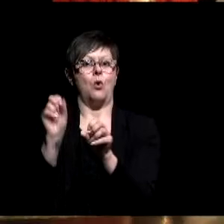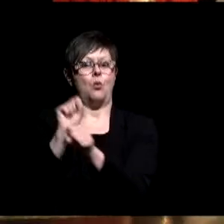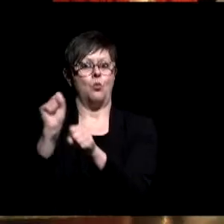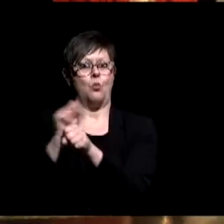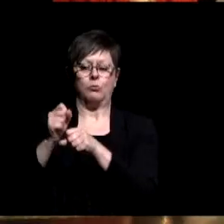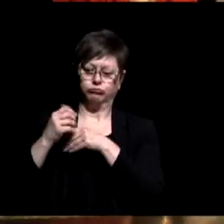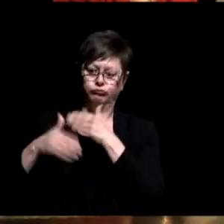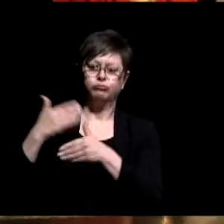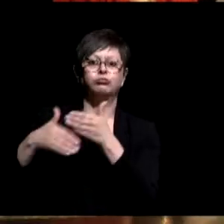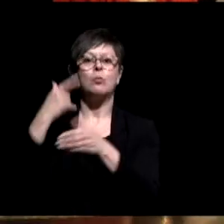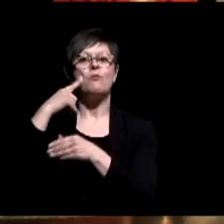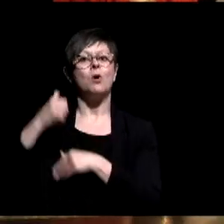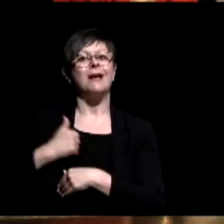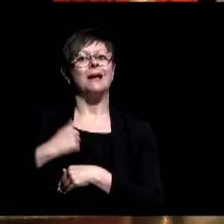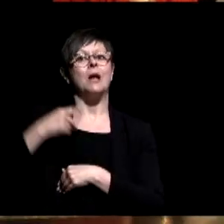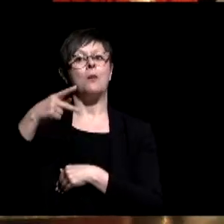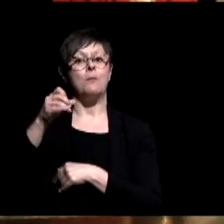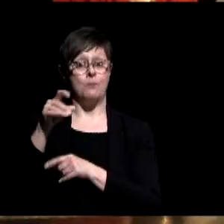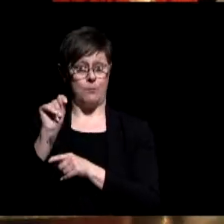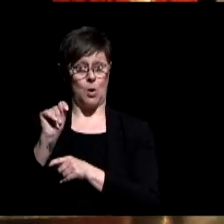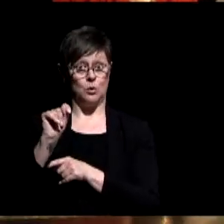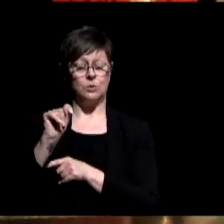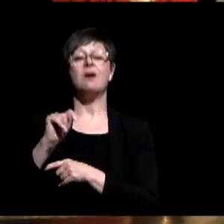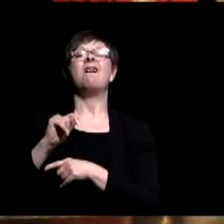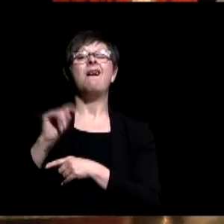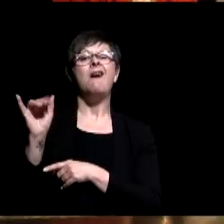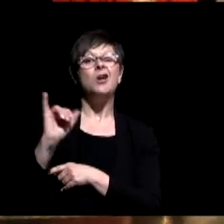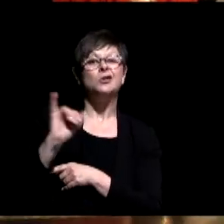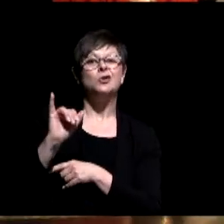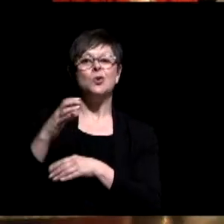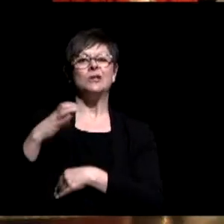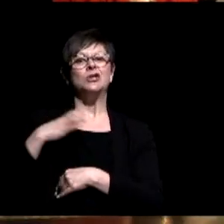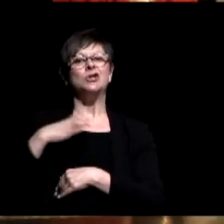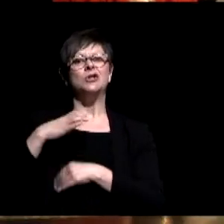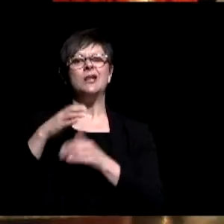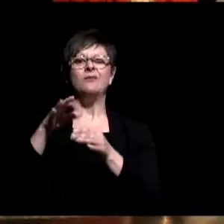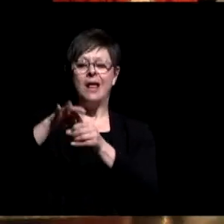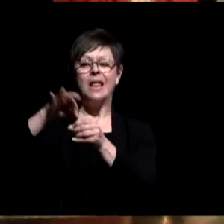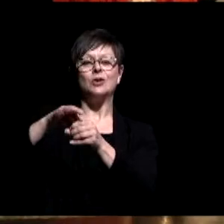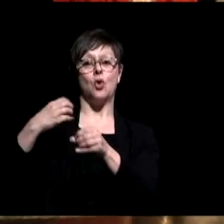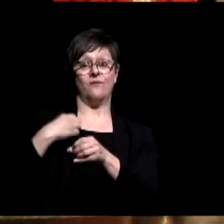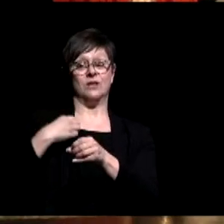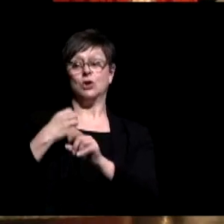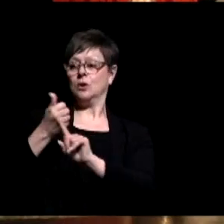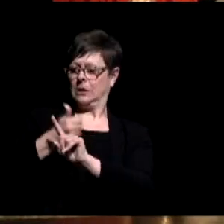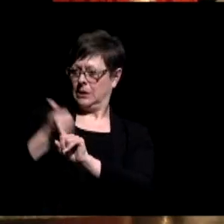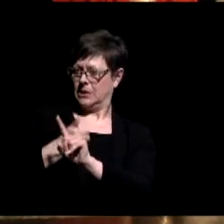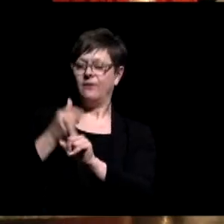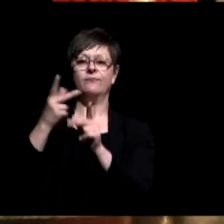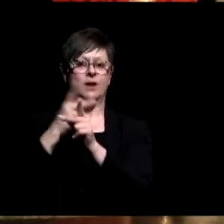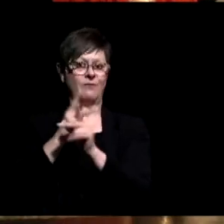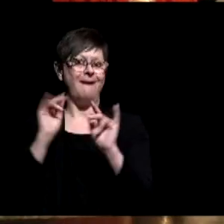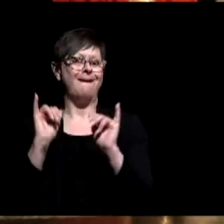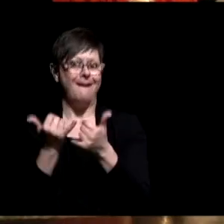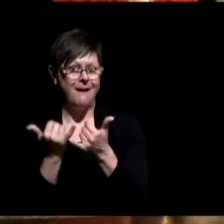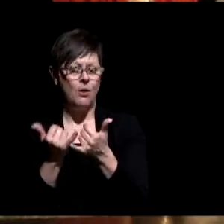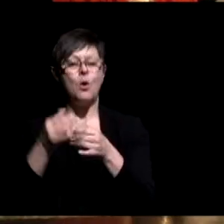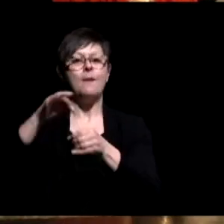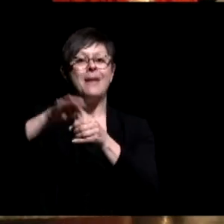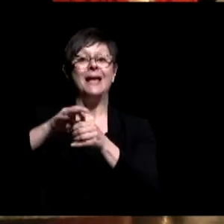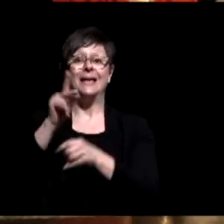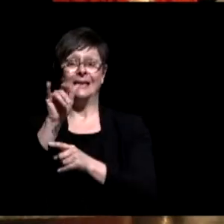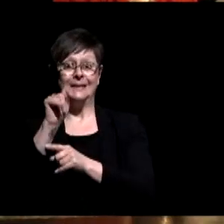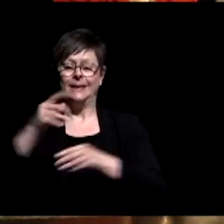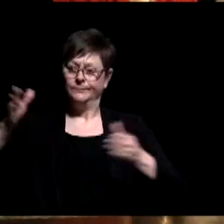Canada Post and the Office of the Chief Electoral Officer to revise the ballot kit and streamline the process.